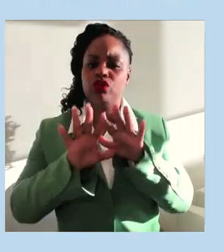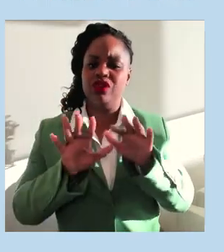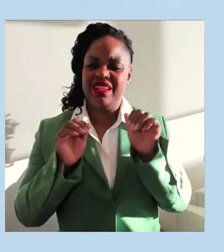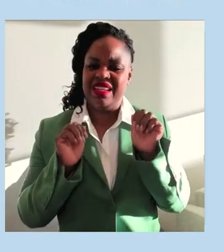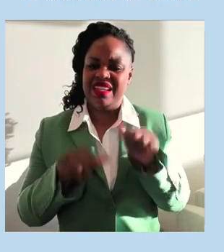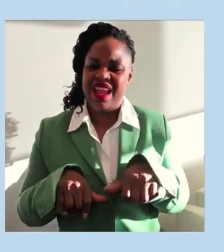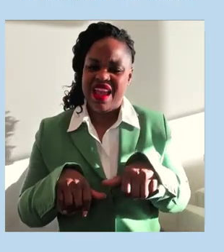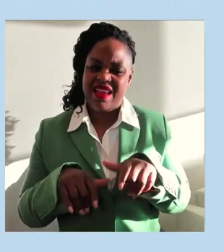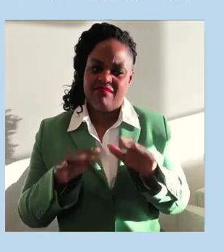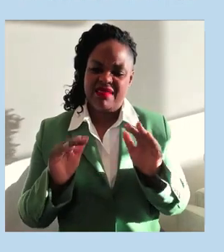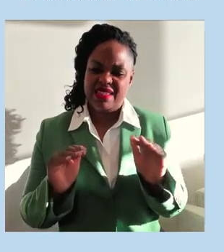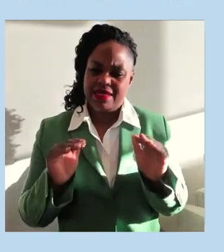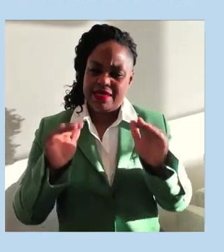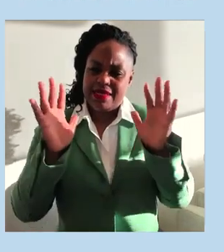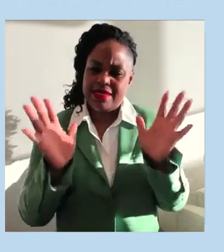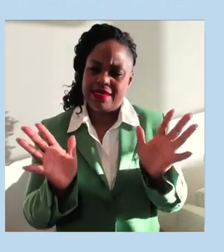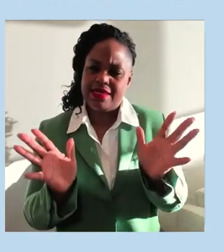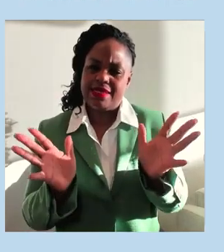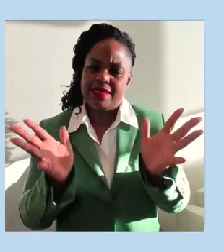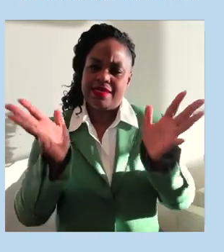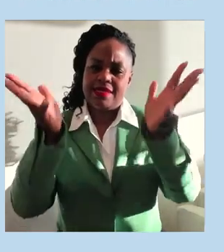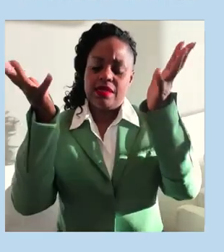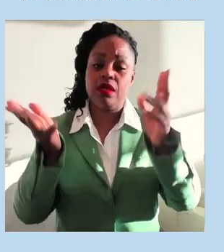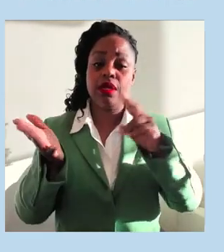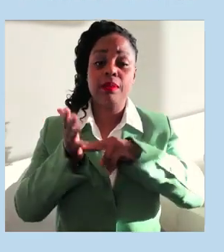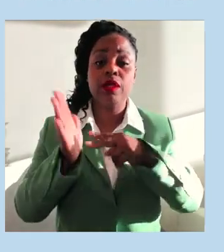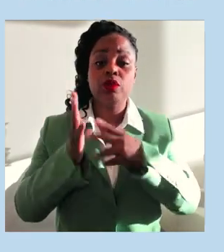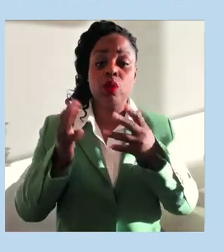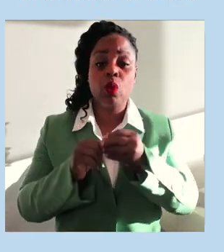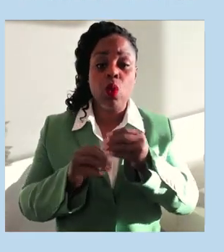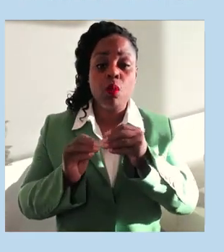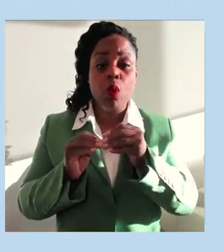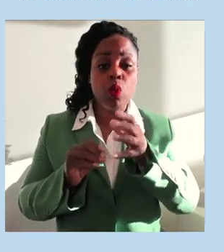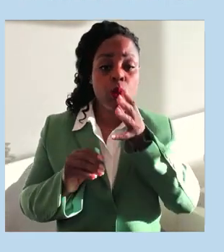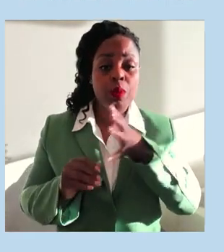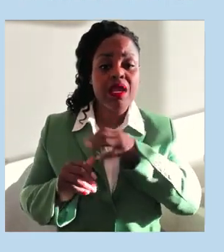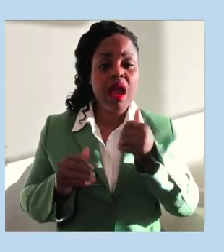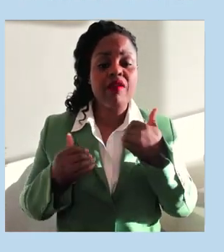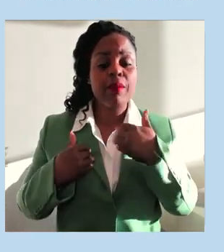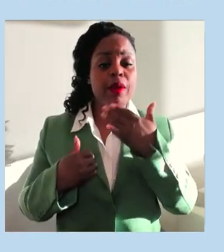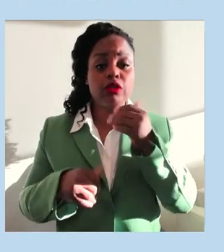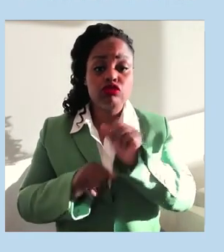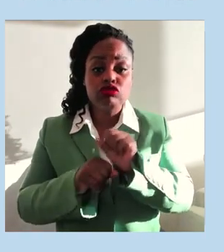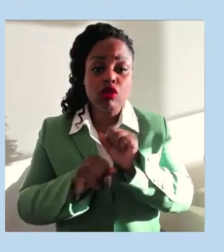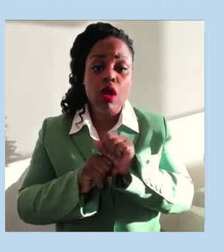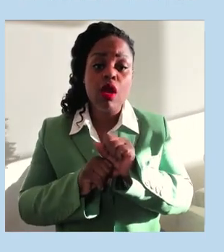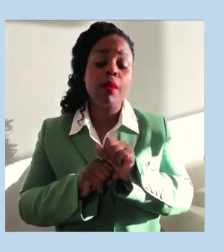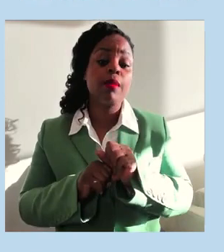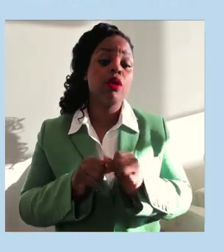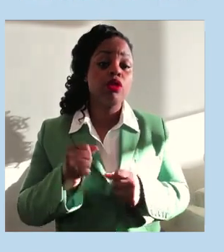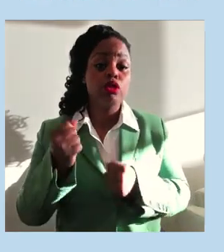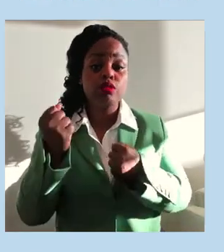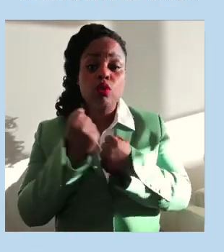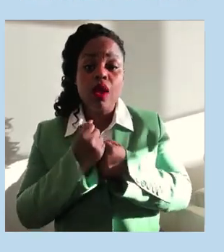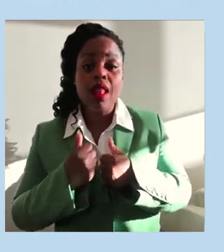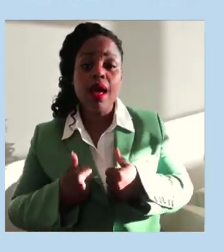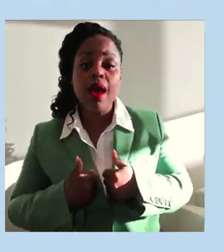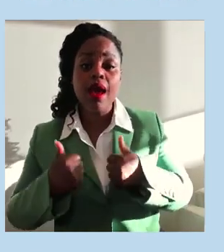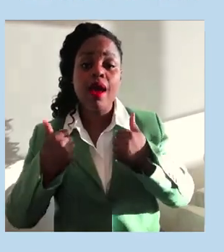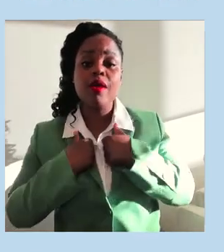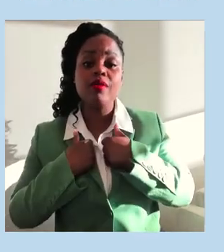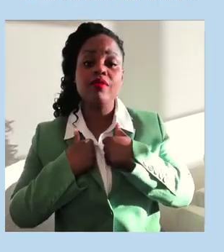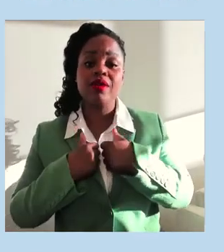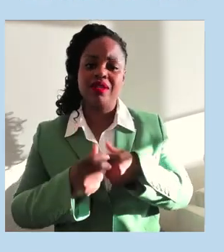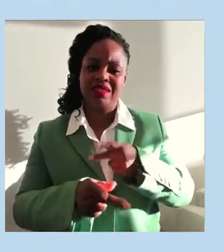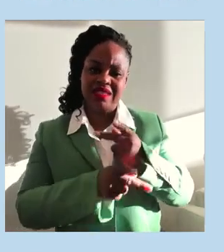careers, and support their families. But these investments won't just be numbers on a page of line items in a